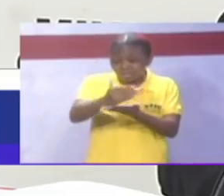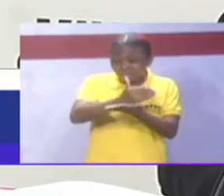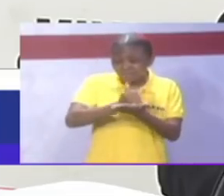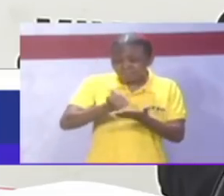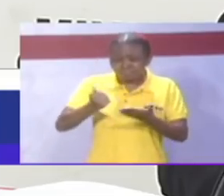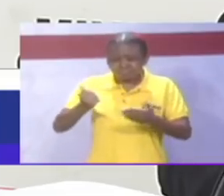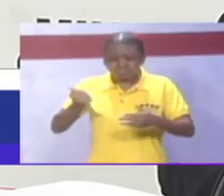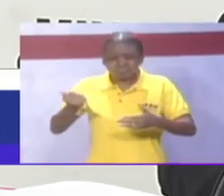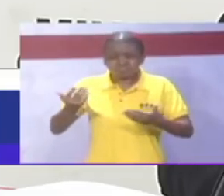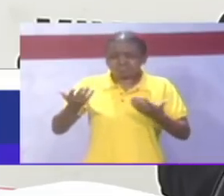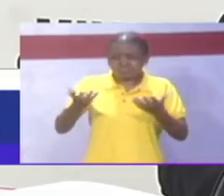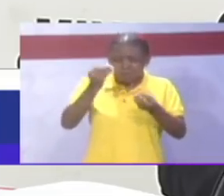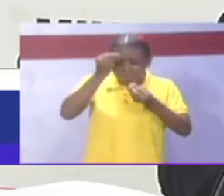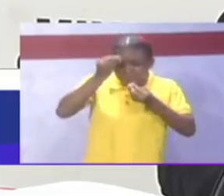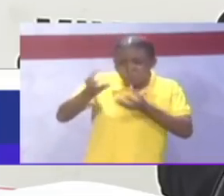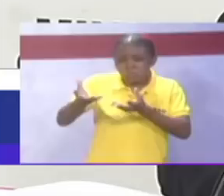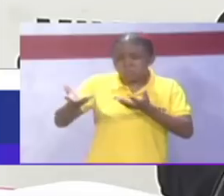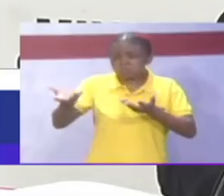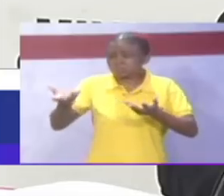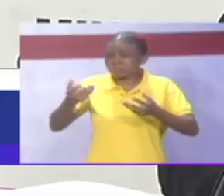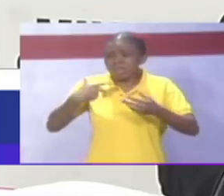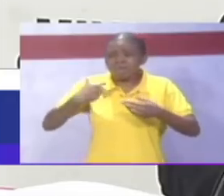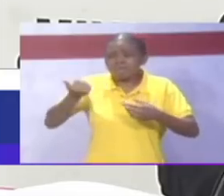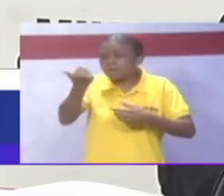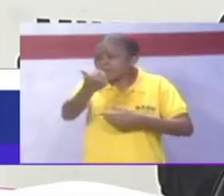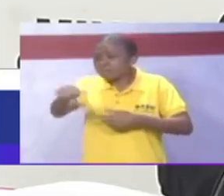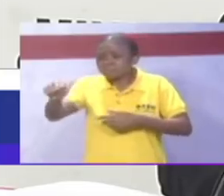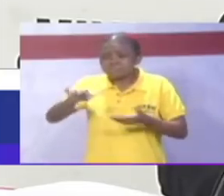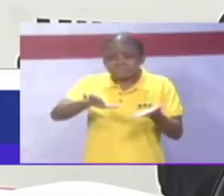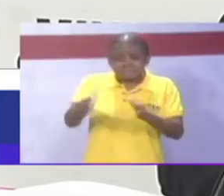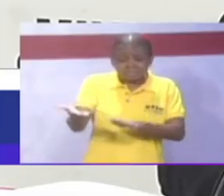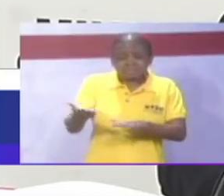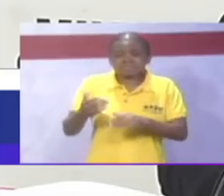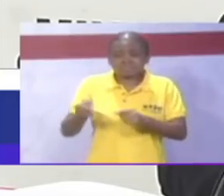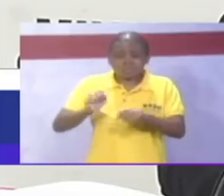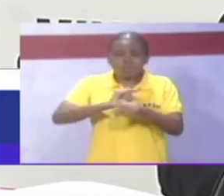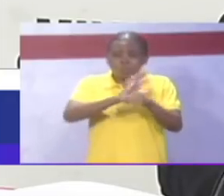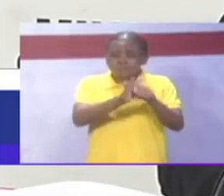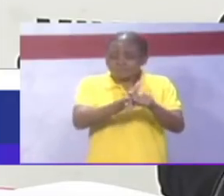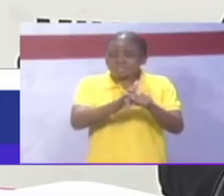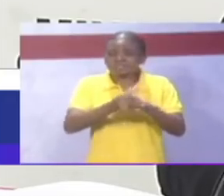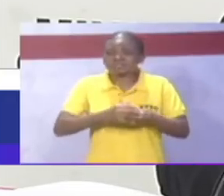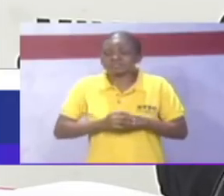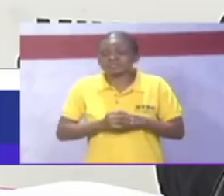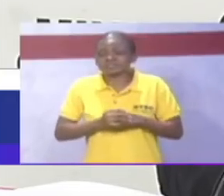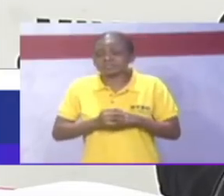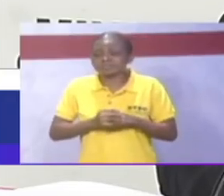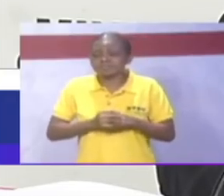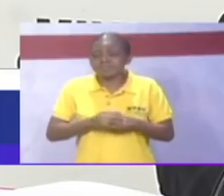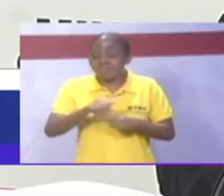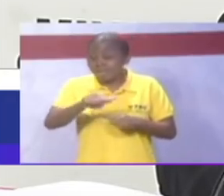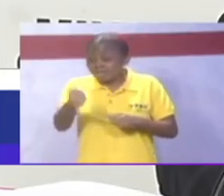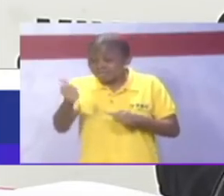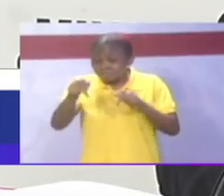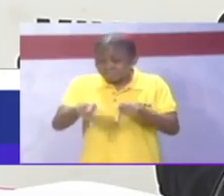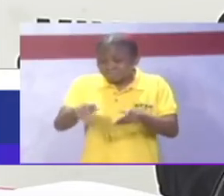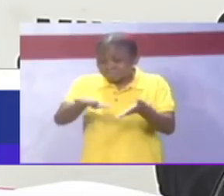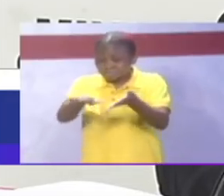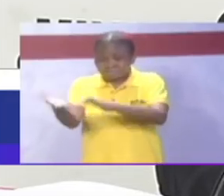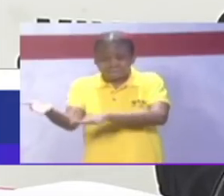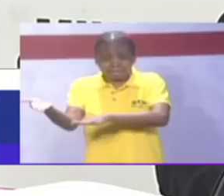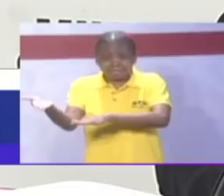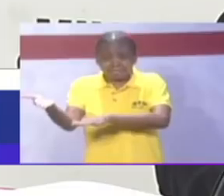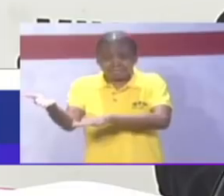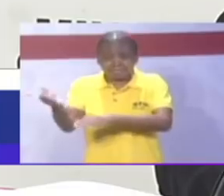with COVID-19, not necessarily from, but anybody who has both COVID-19 and has died, and count them among